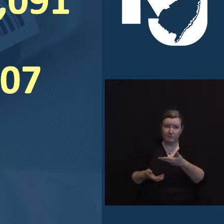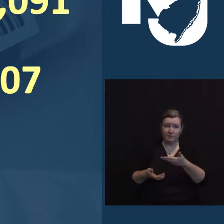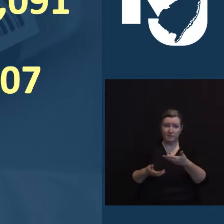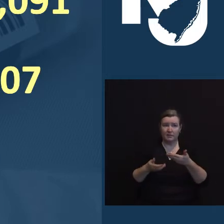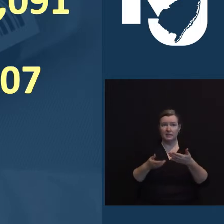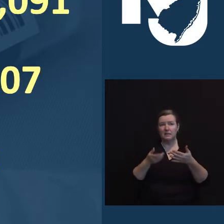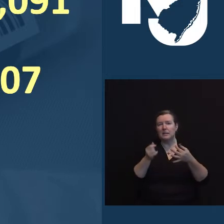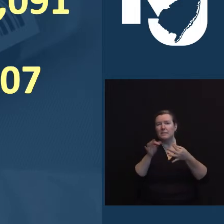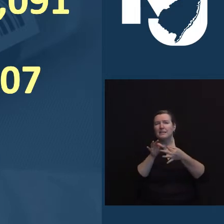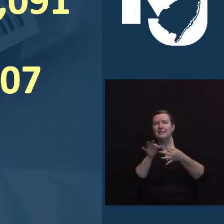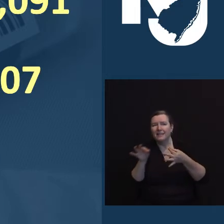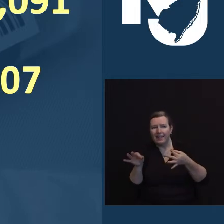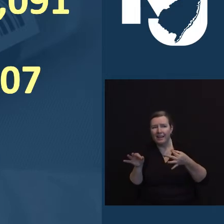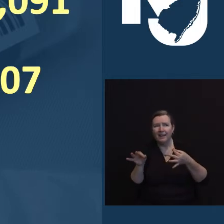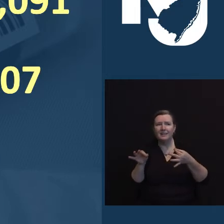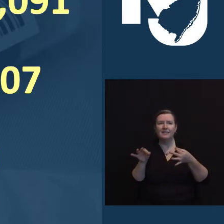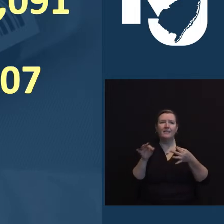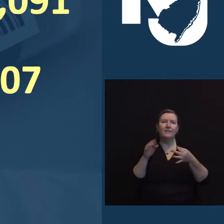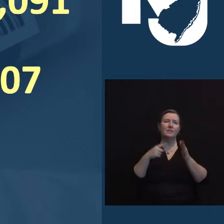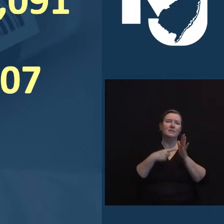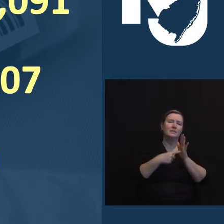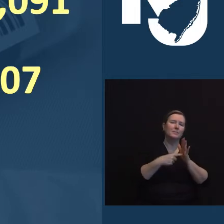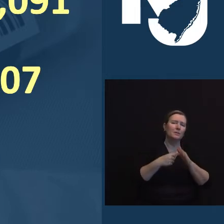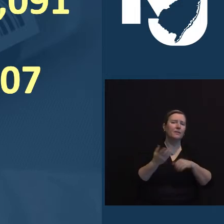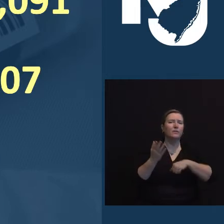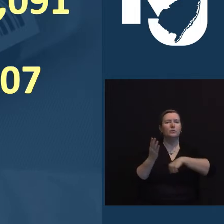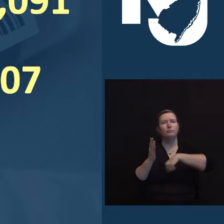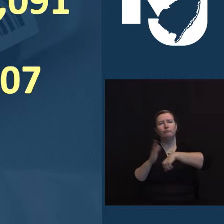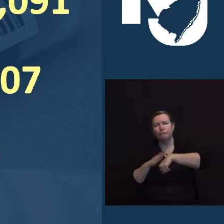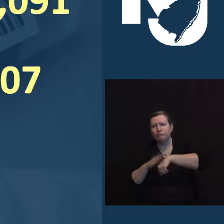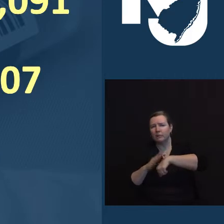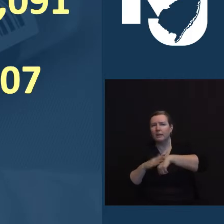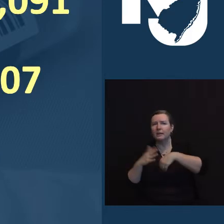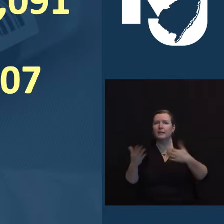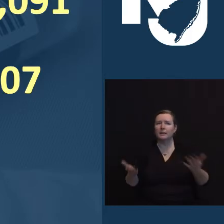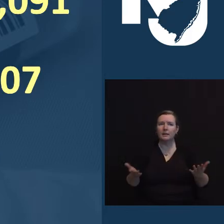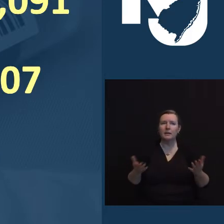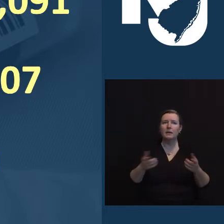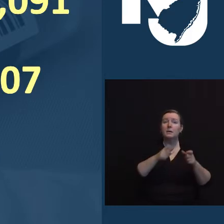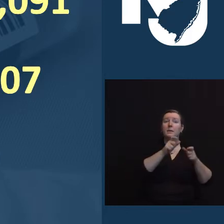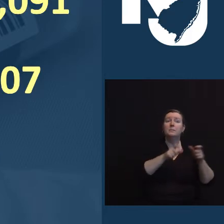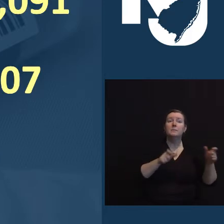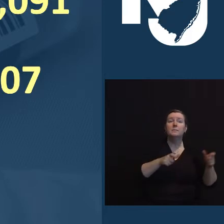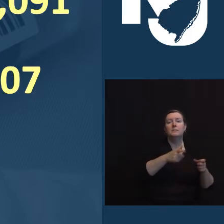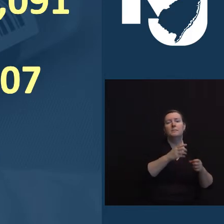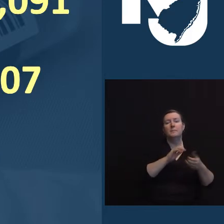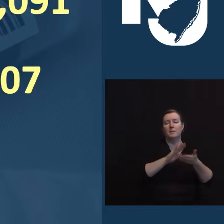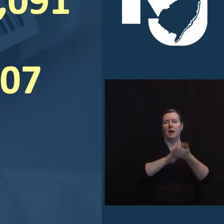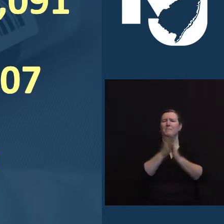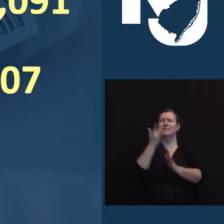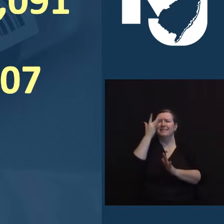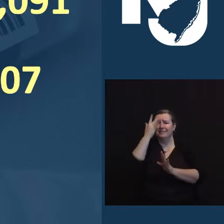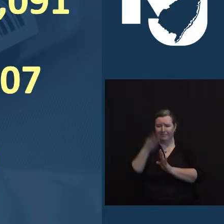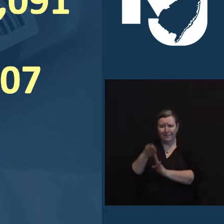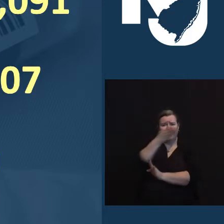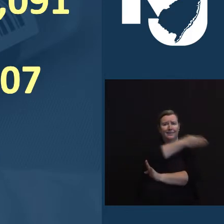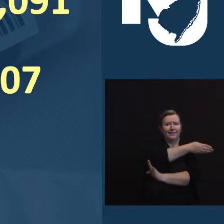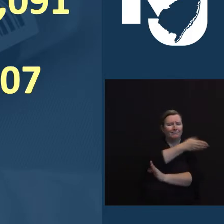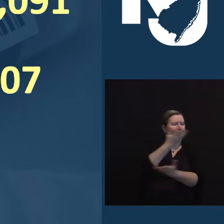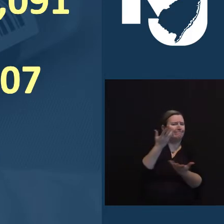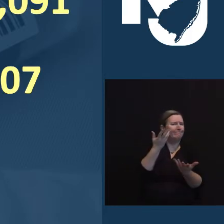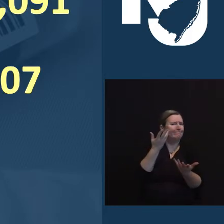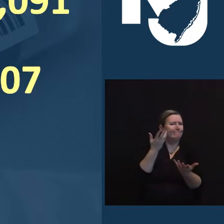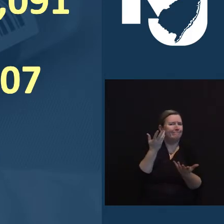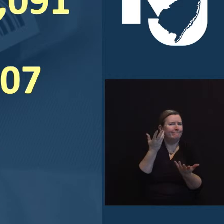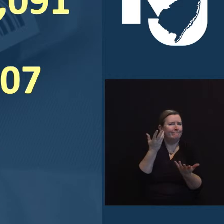awful virus. These are folks who got sick, Eddie, probably some number of weeks ago, and may have been hospitalized, or